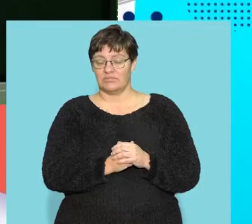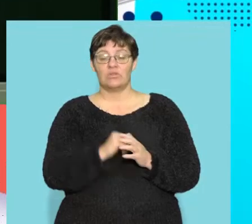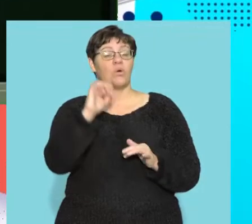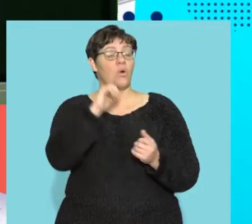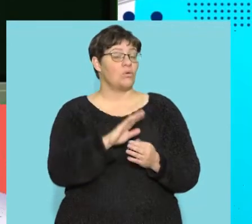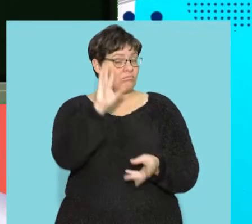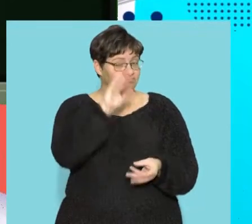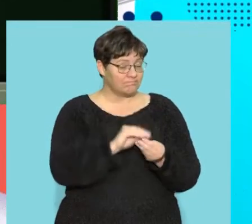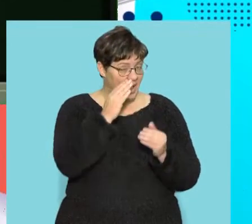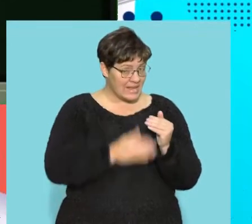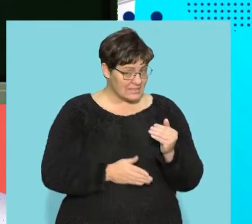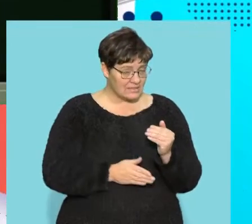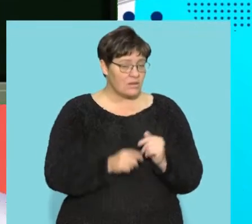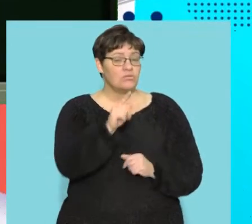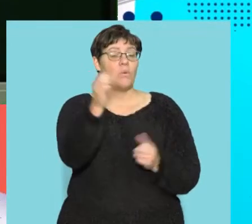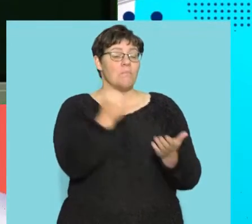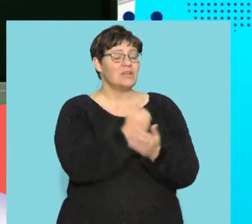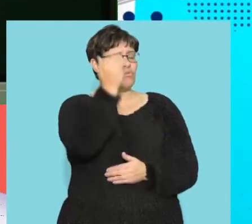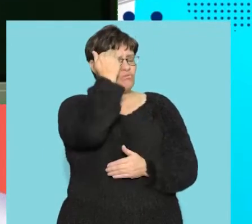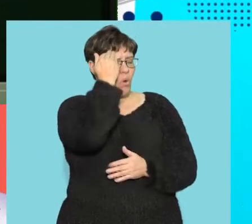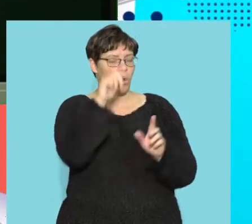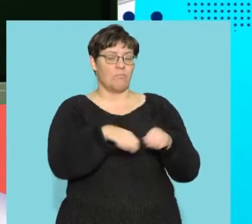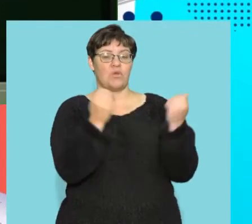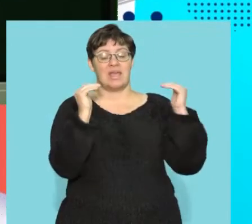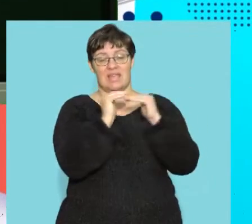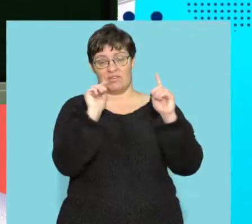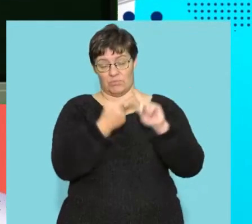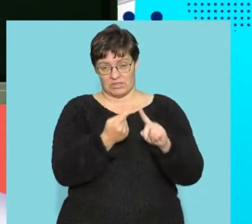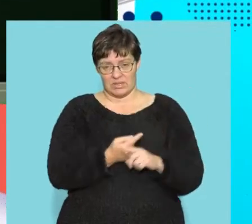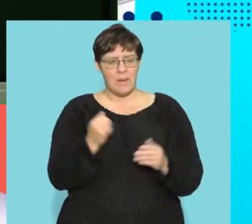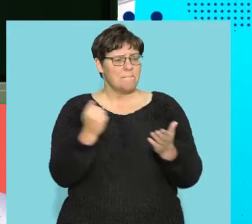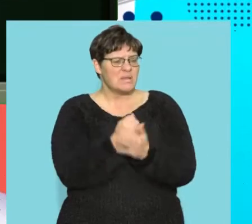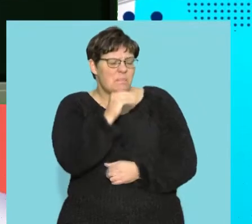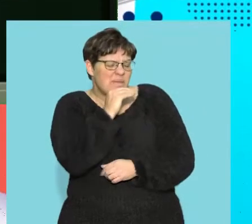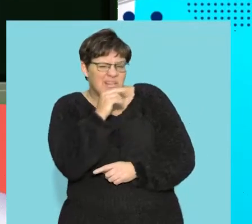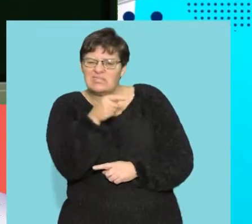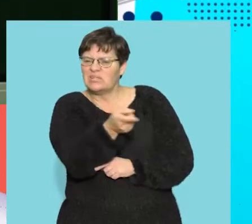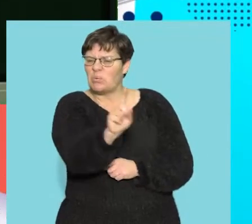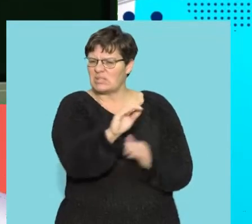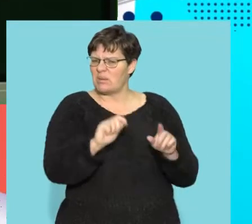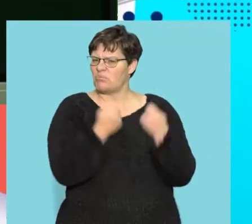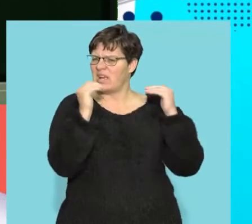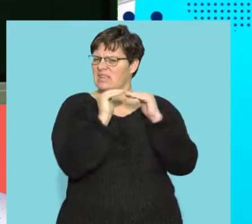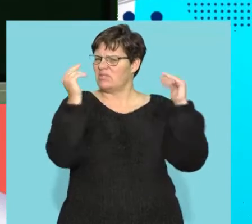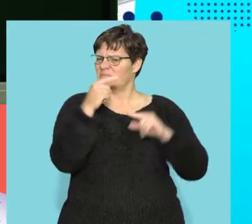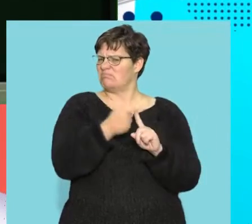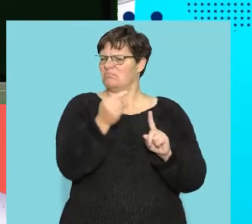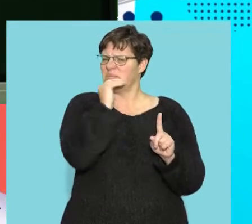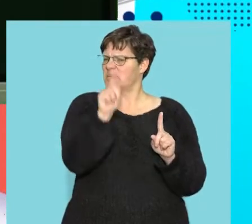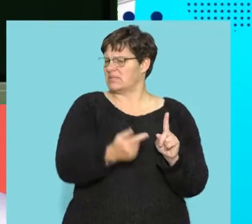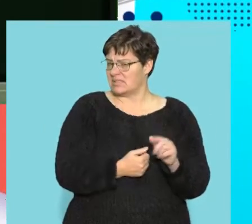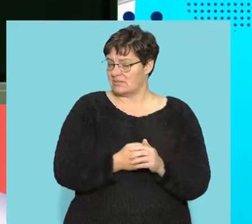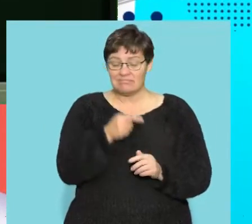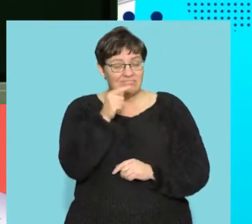very important, know your break-even point. Also know what it means. What does the break-even point means? It means